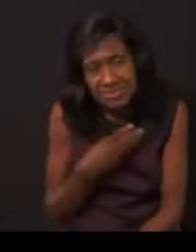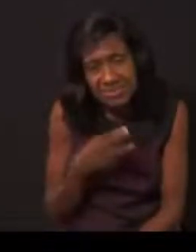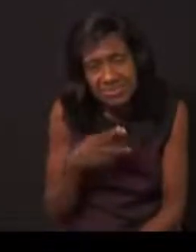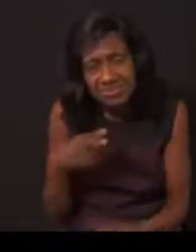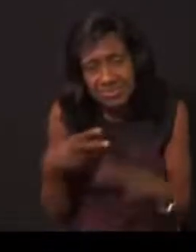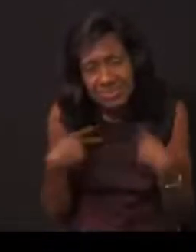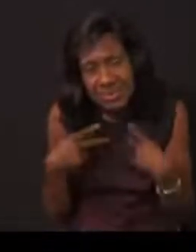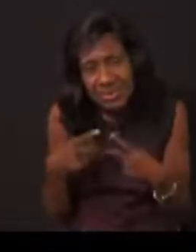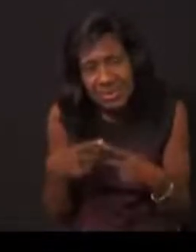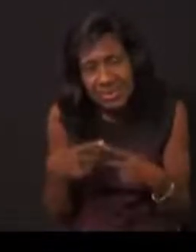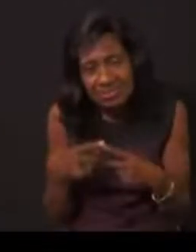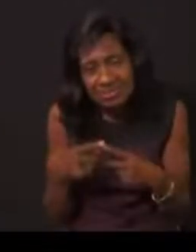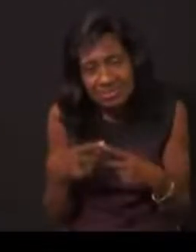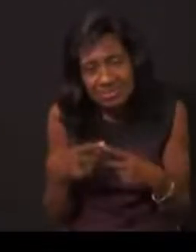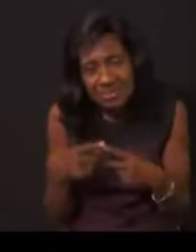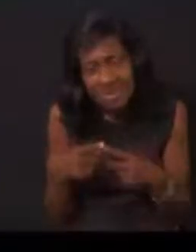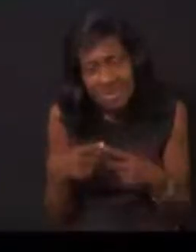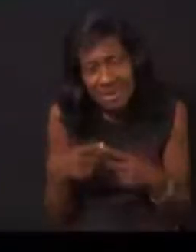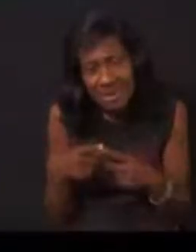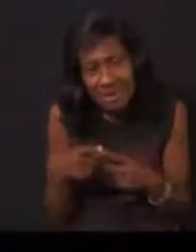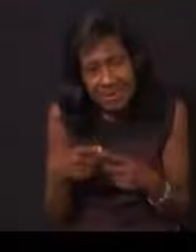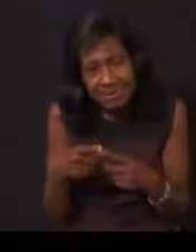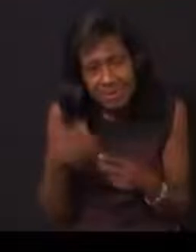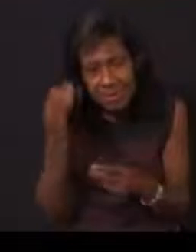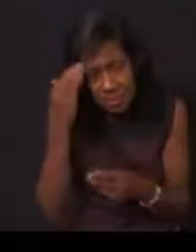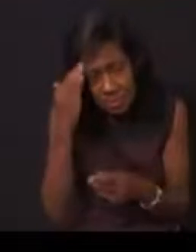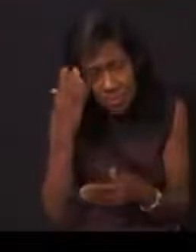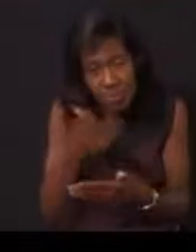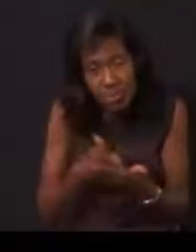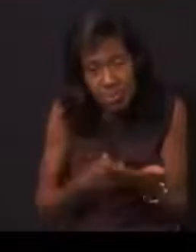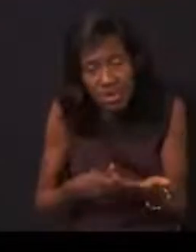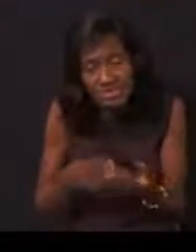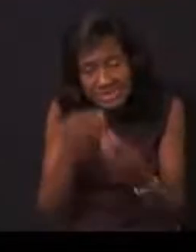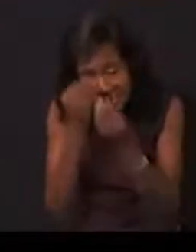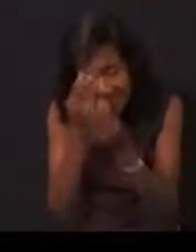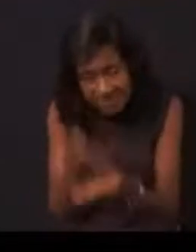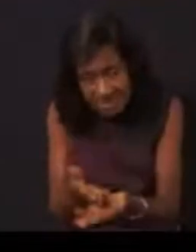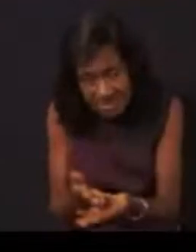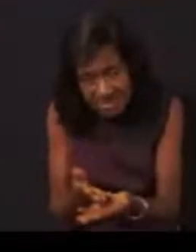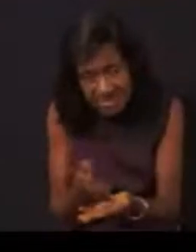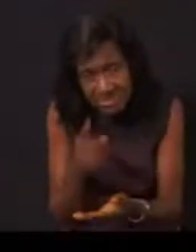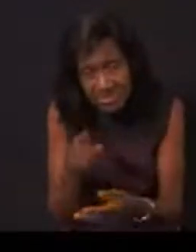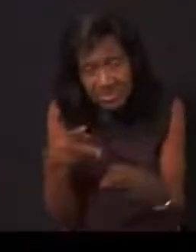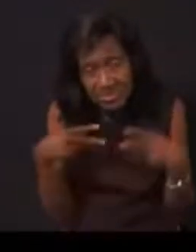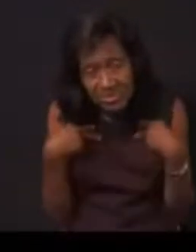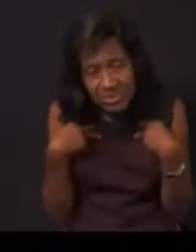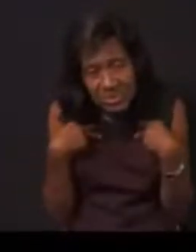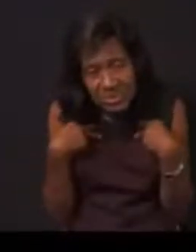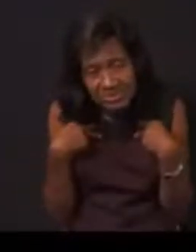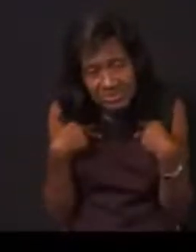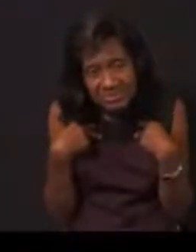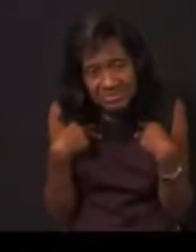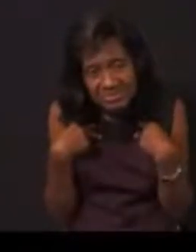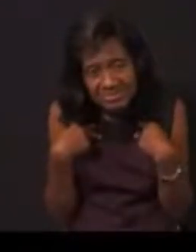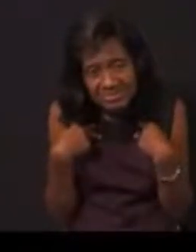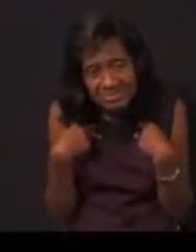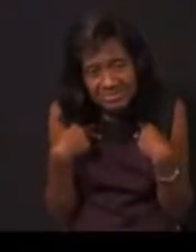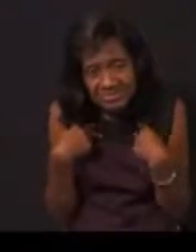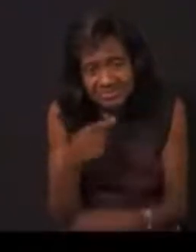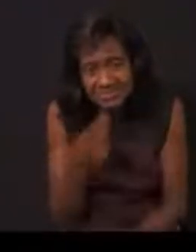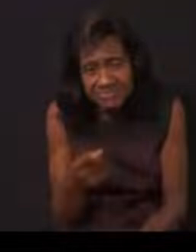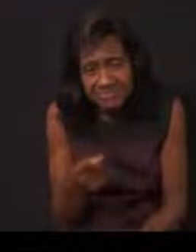have to have the right tools in place and the expertise in order to give you the information that you all need. So I just want to be clear. I'm not saying we don't collect data.